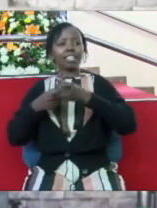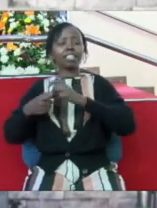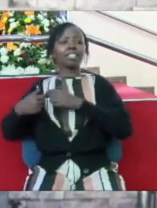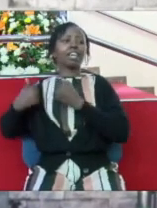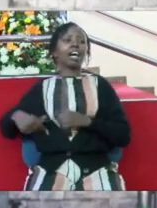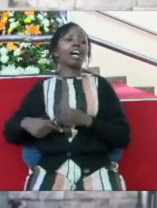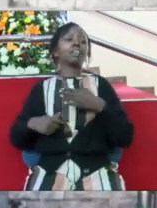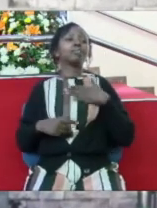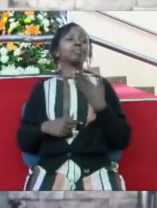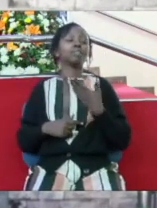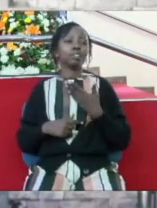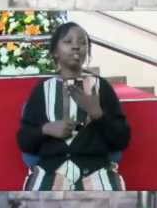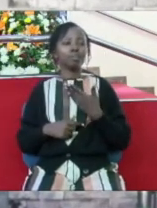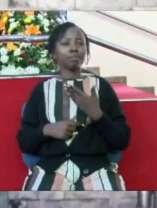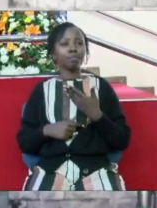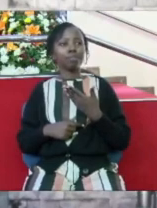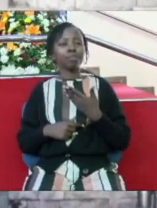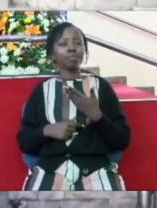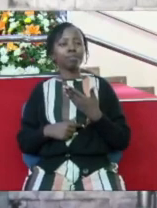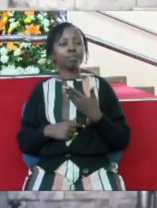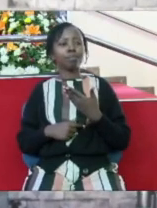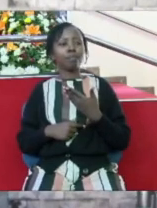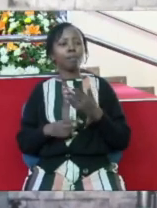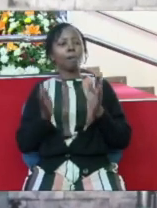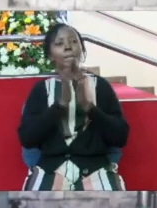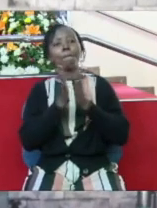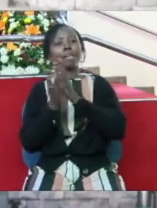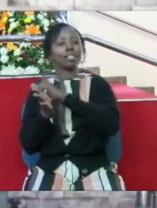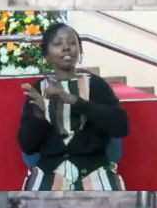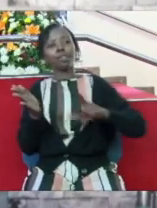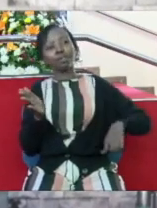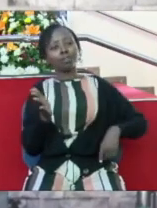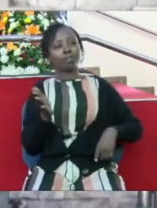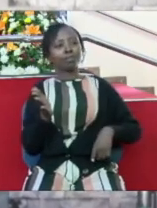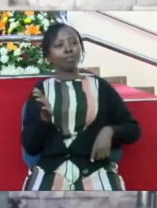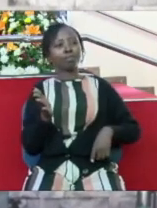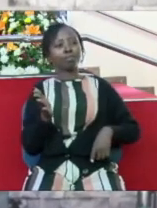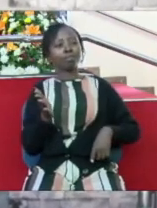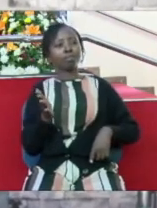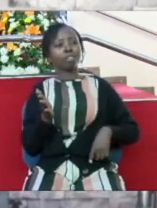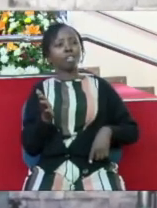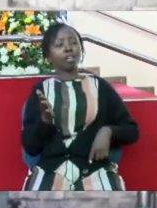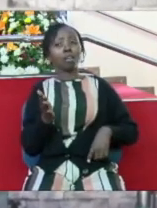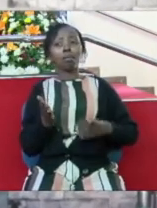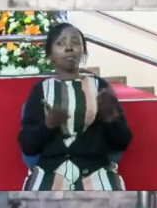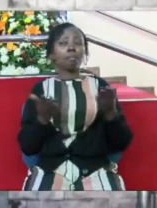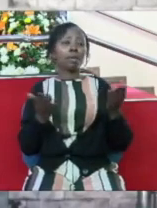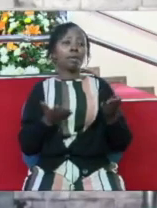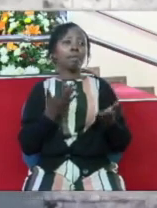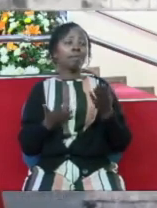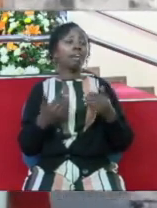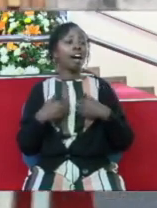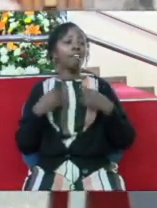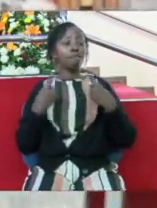I want no more. Nijaze ili nijazike kabisa. Praise the name of the Lord. Amen. Someone here is saying, mtu hapa anasema, I